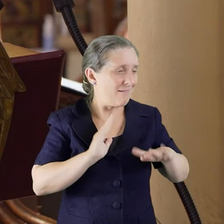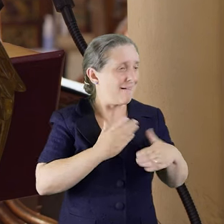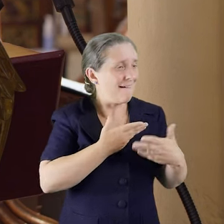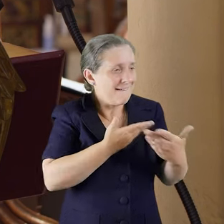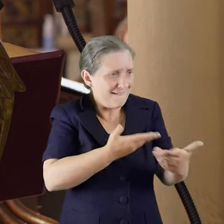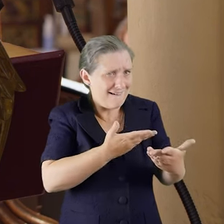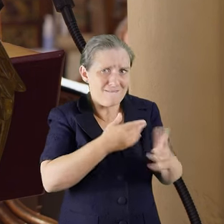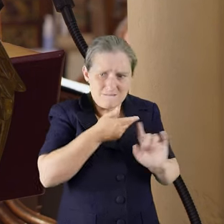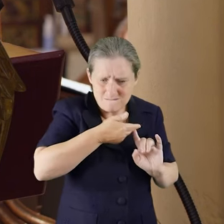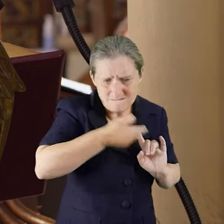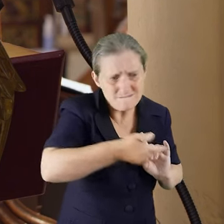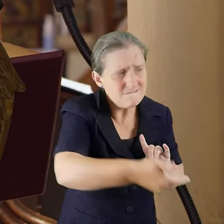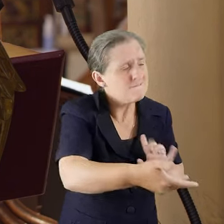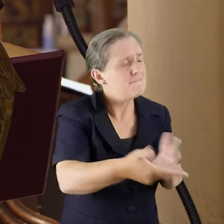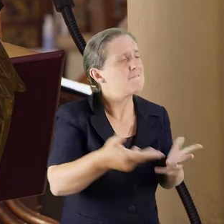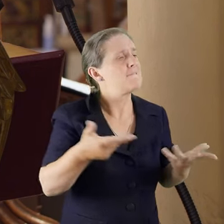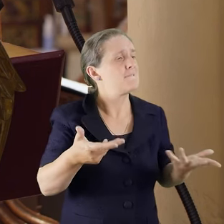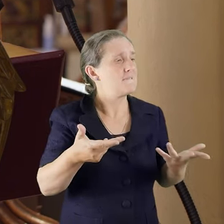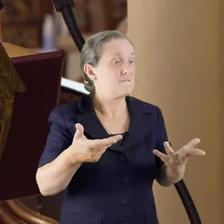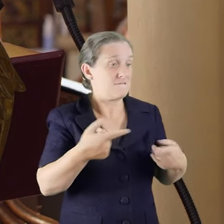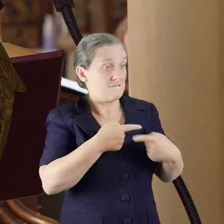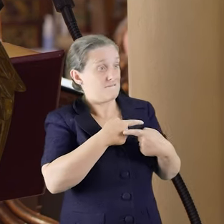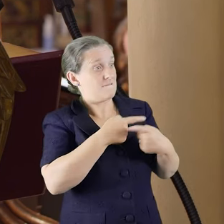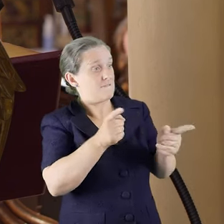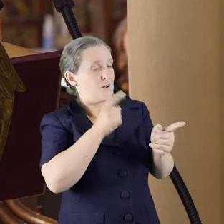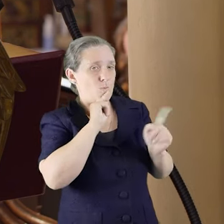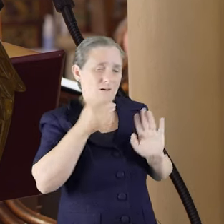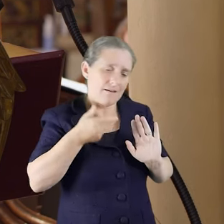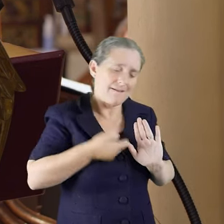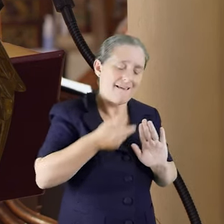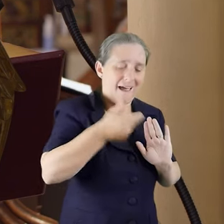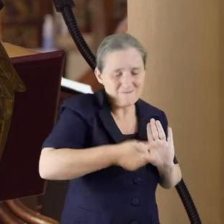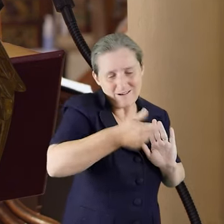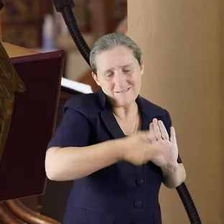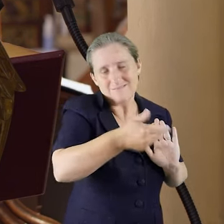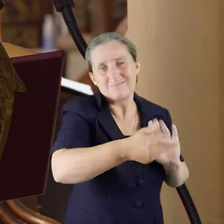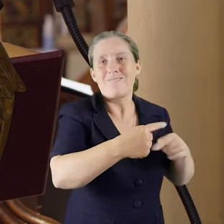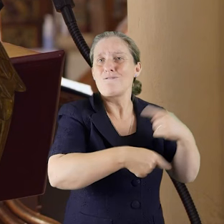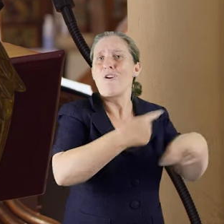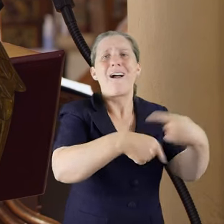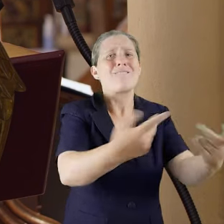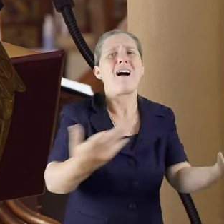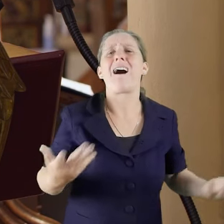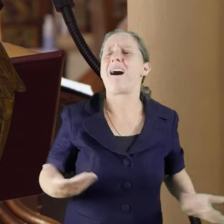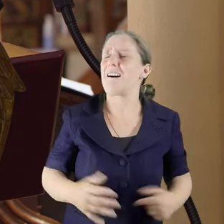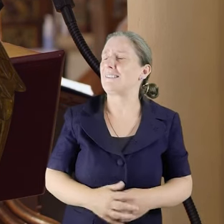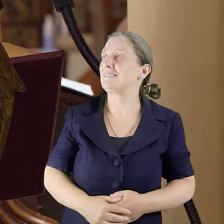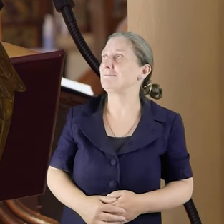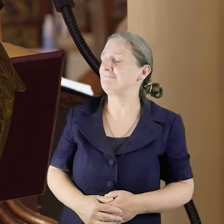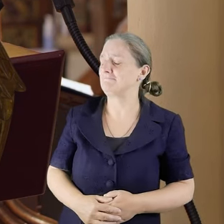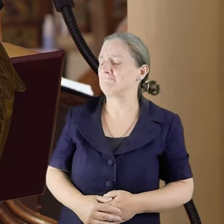promised, I will give to your descendants, and they shall inherit it forever.